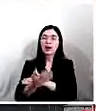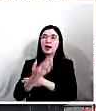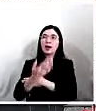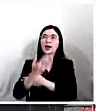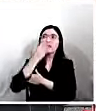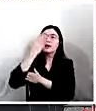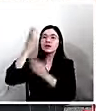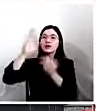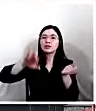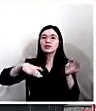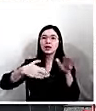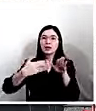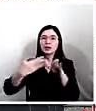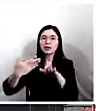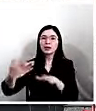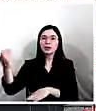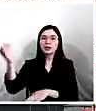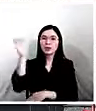proclaim that